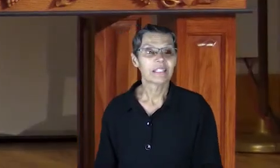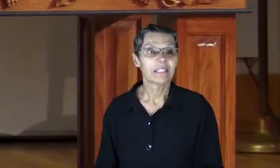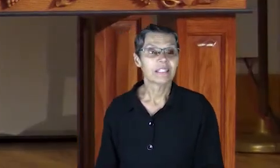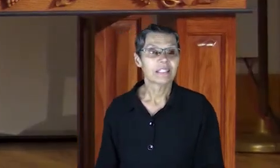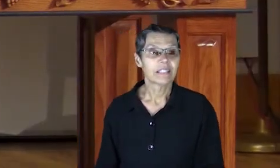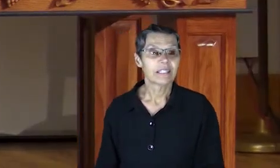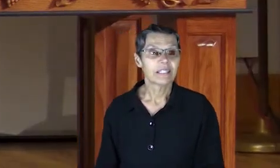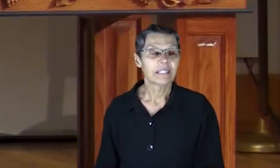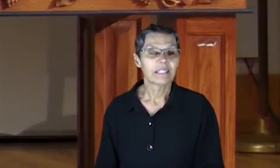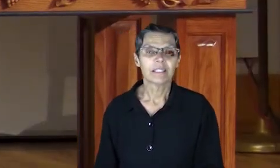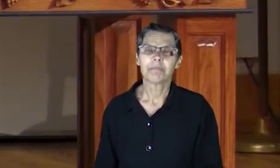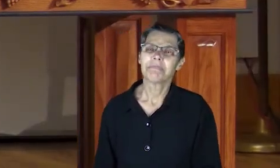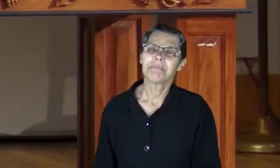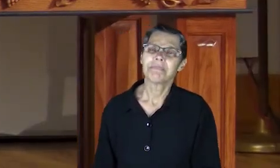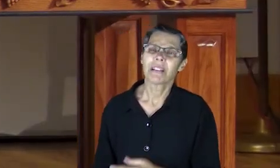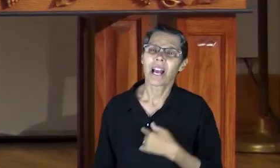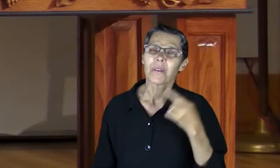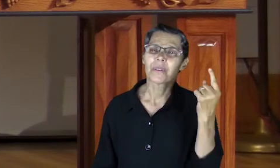I wonder